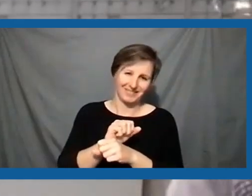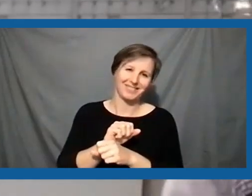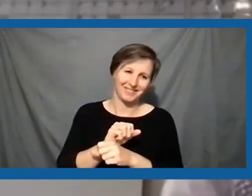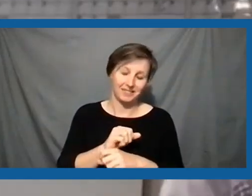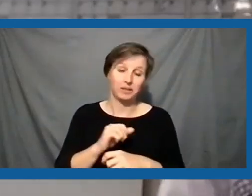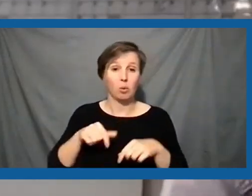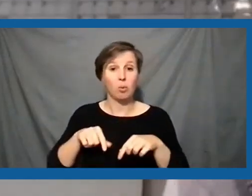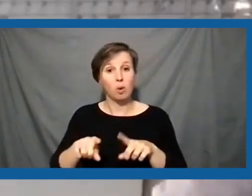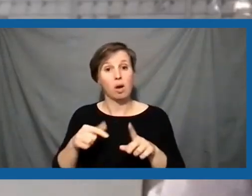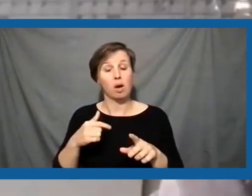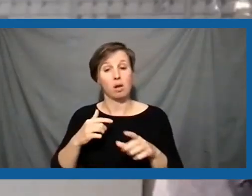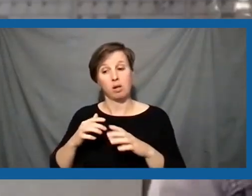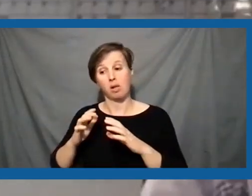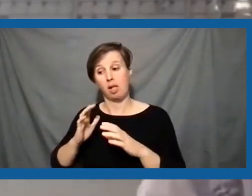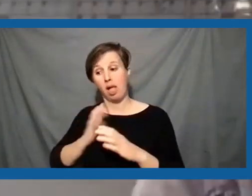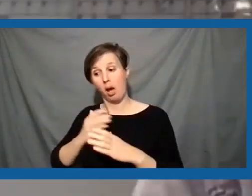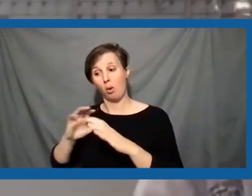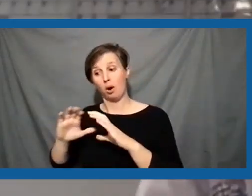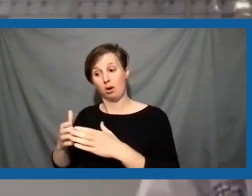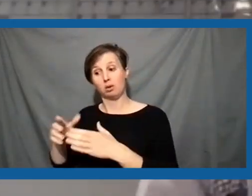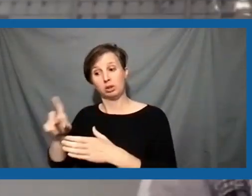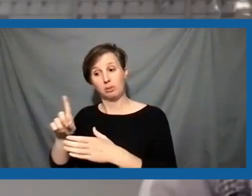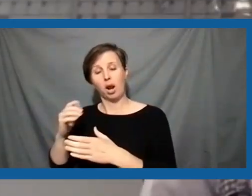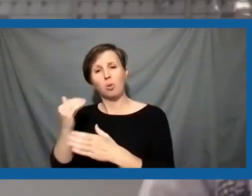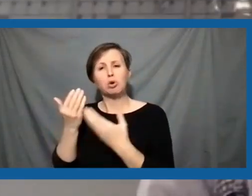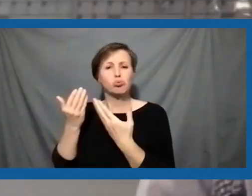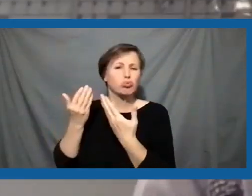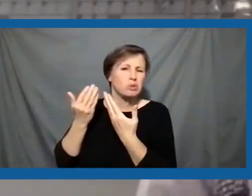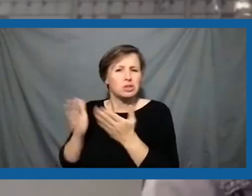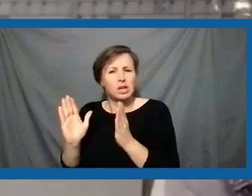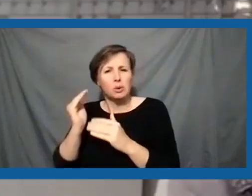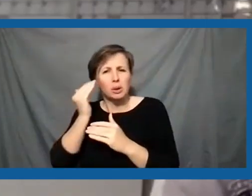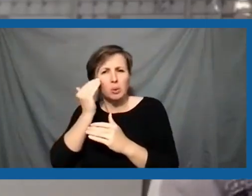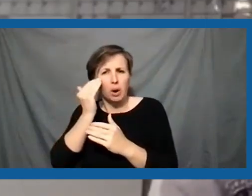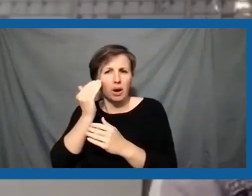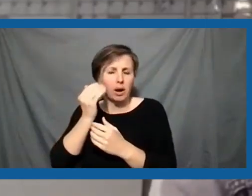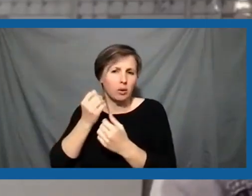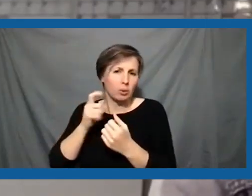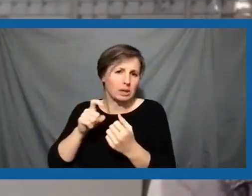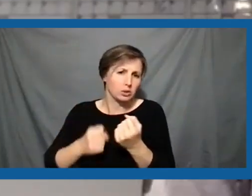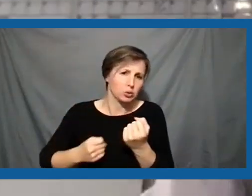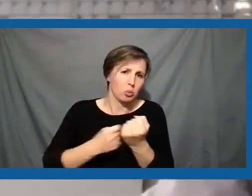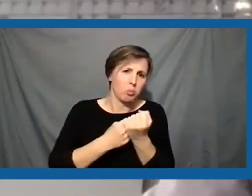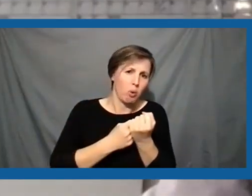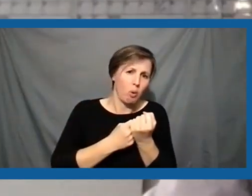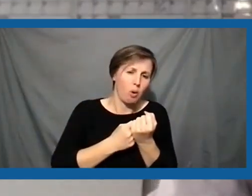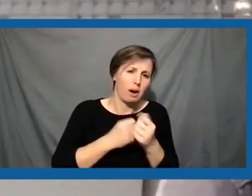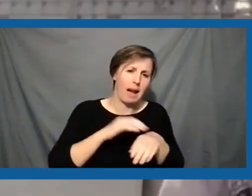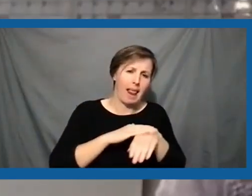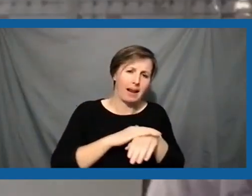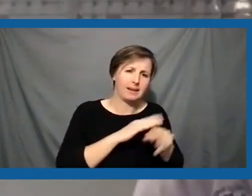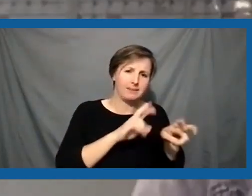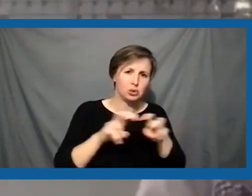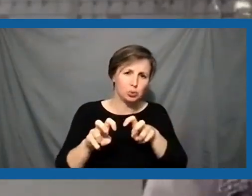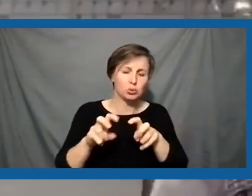while our party itself is generally aware of being supportive of Native issues, the